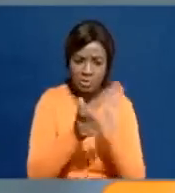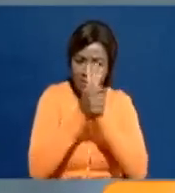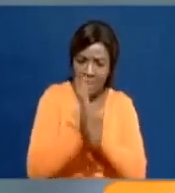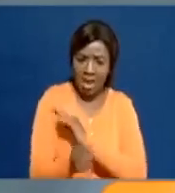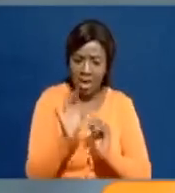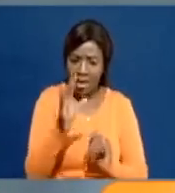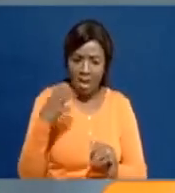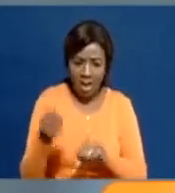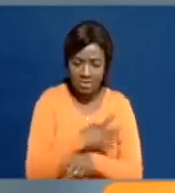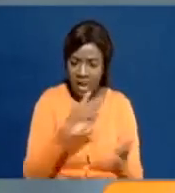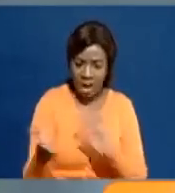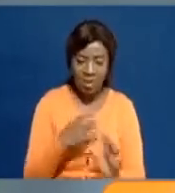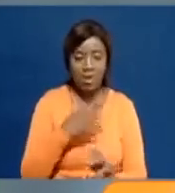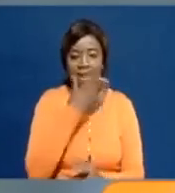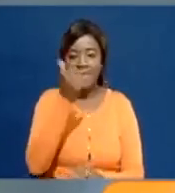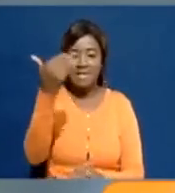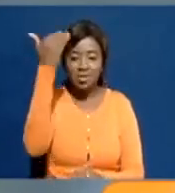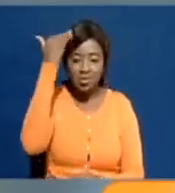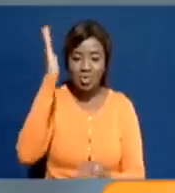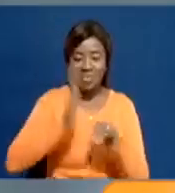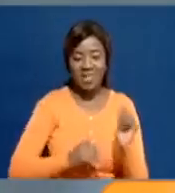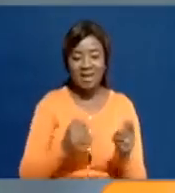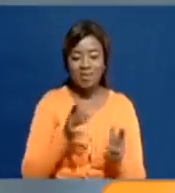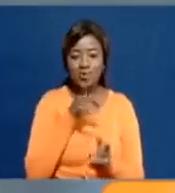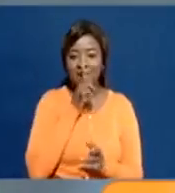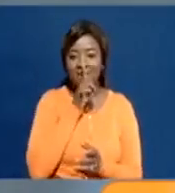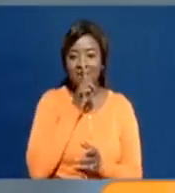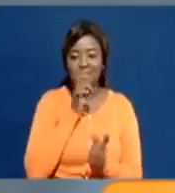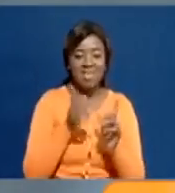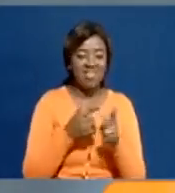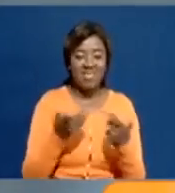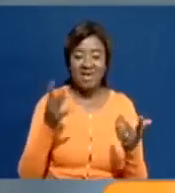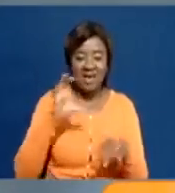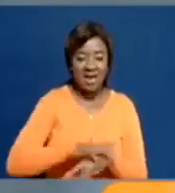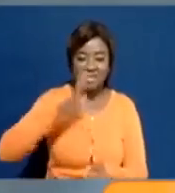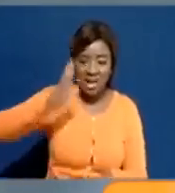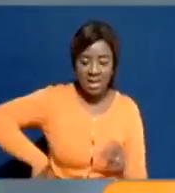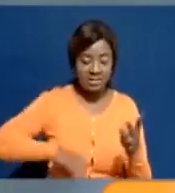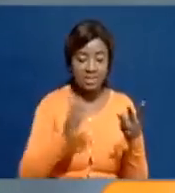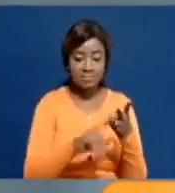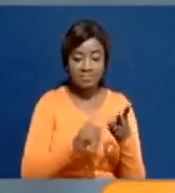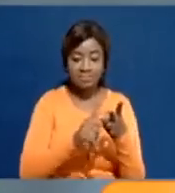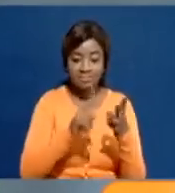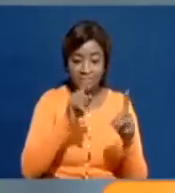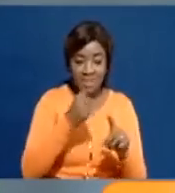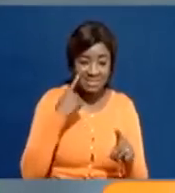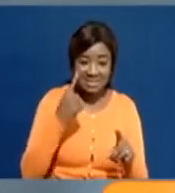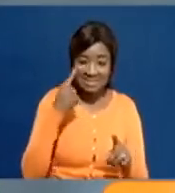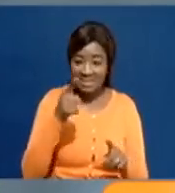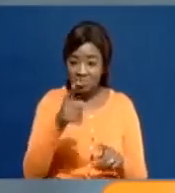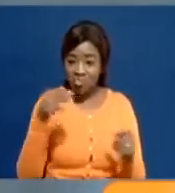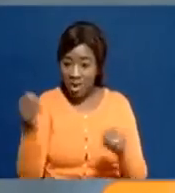than to not know and come when it is too late. At least that one my doctor told me. Number three, never let cancer warriors go